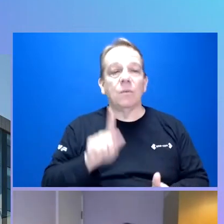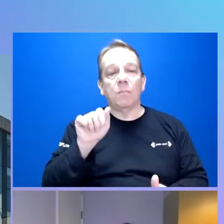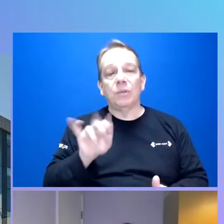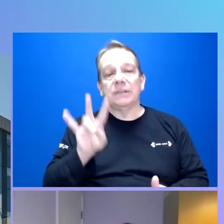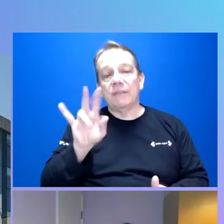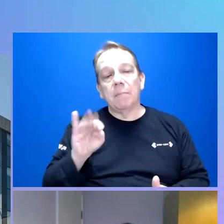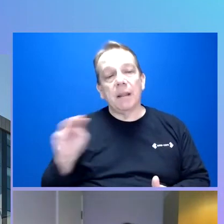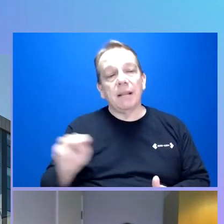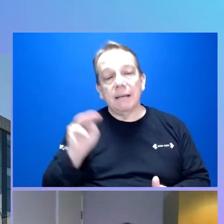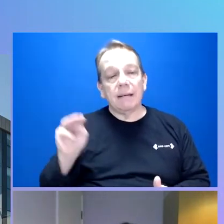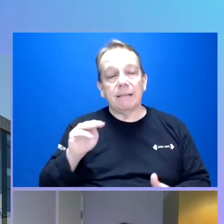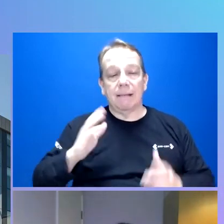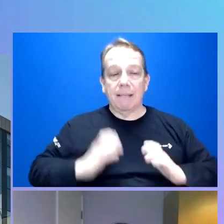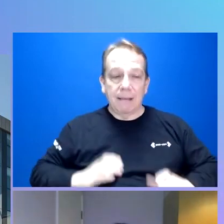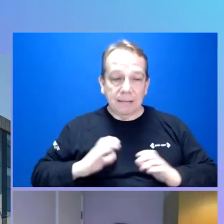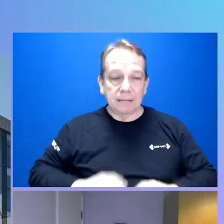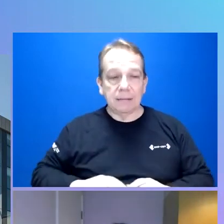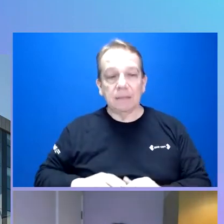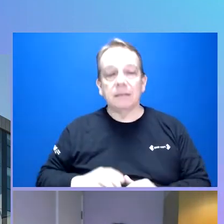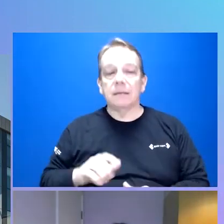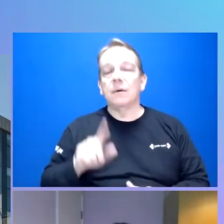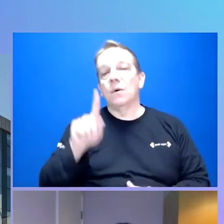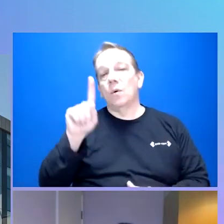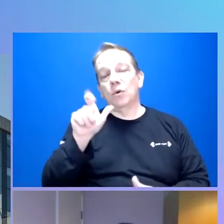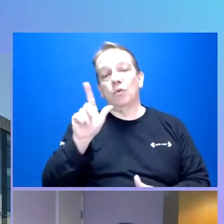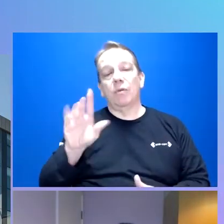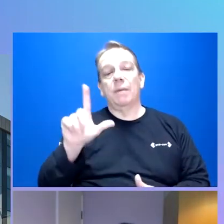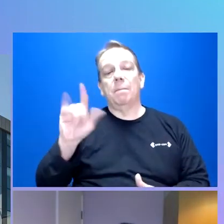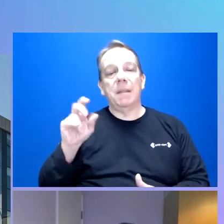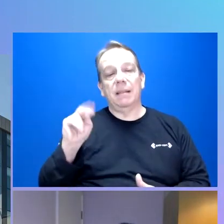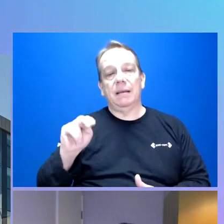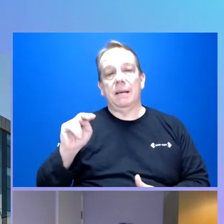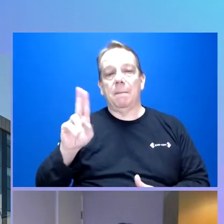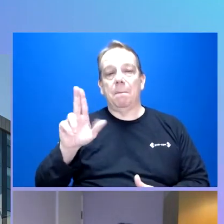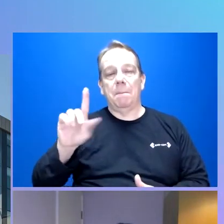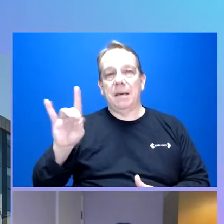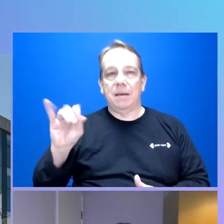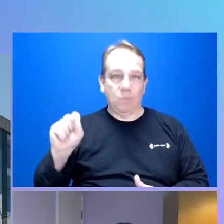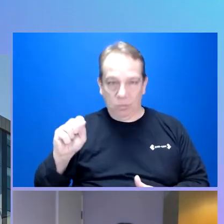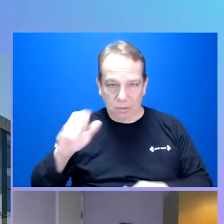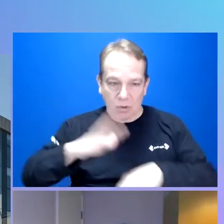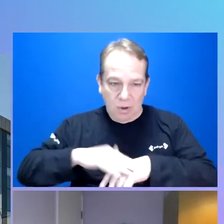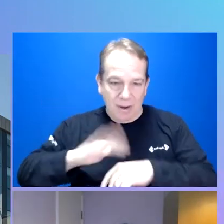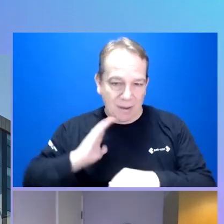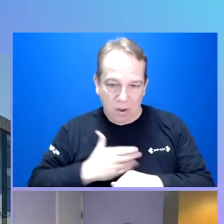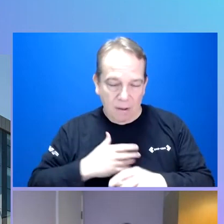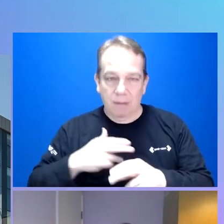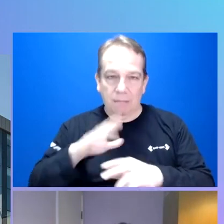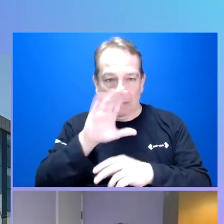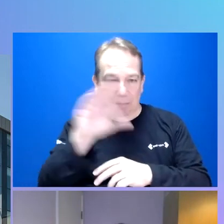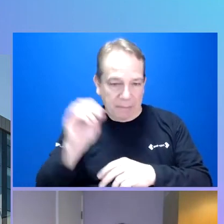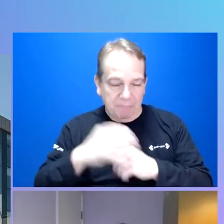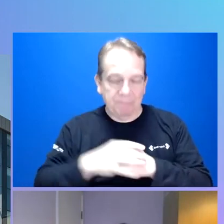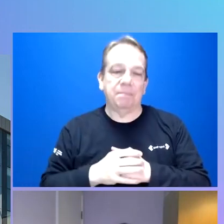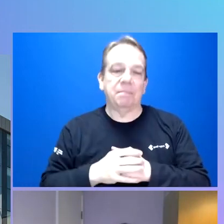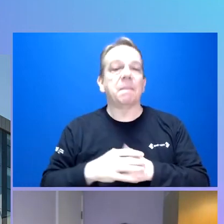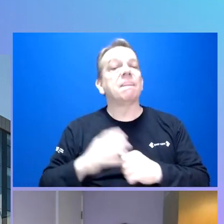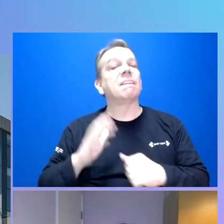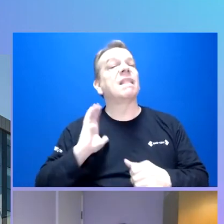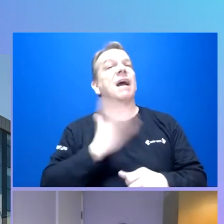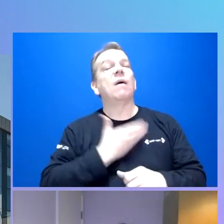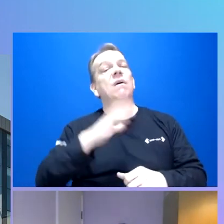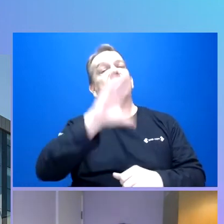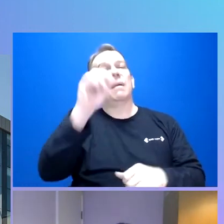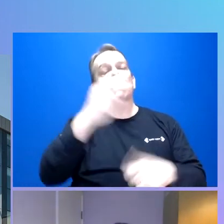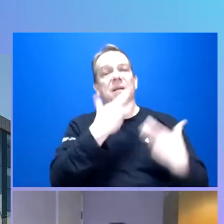over £123 billion on our platform. Our purpose as a company is to empower people to save and